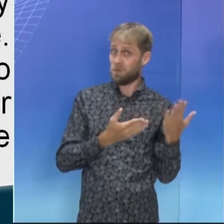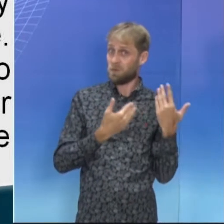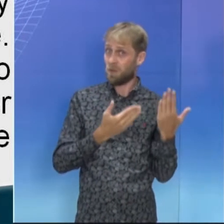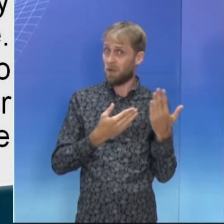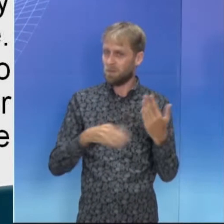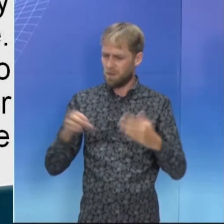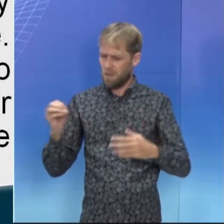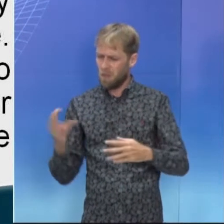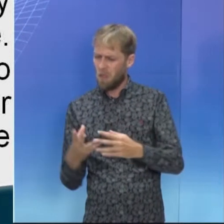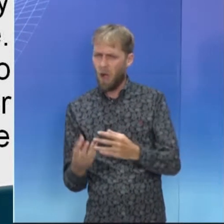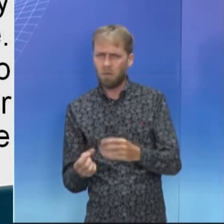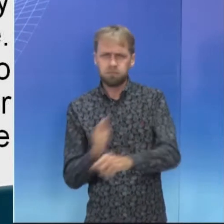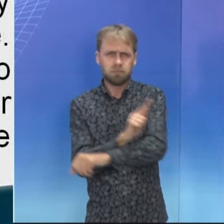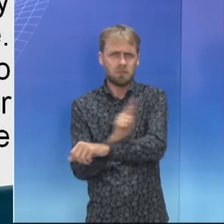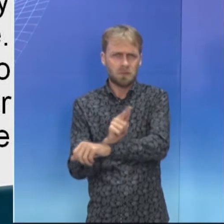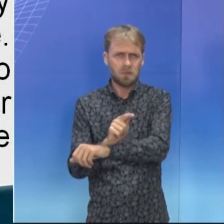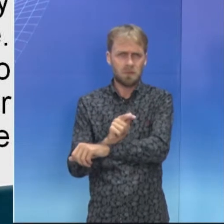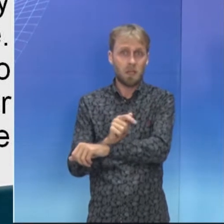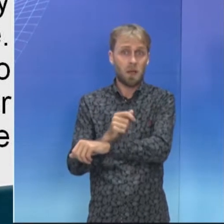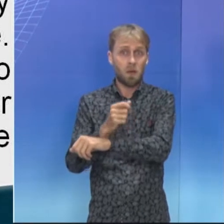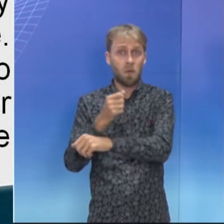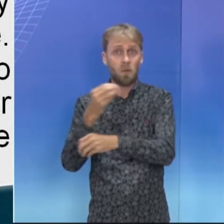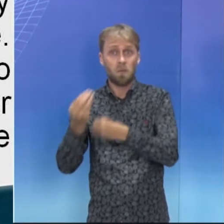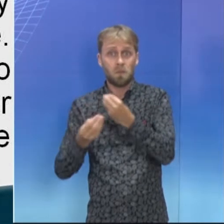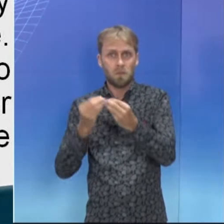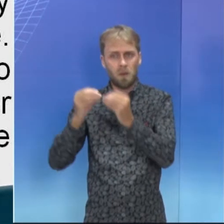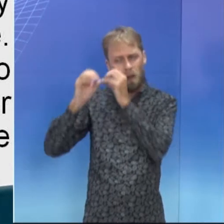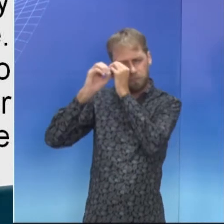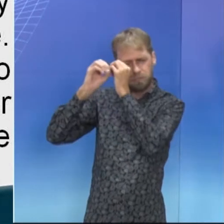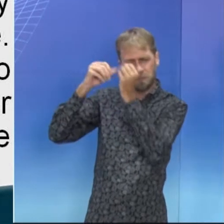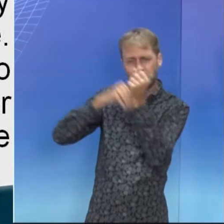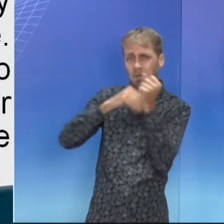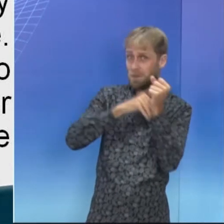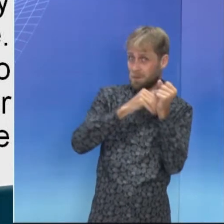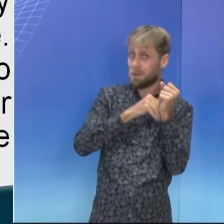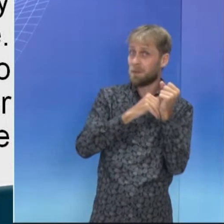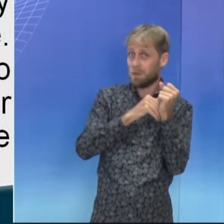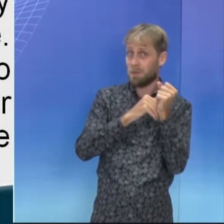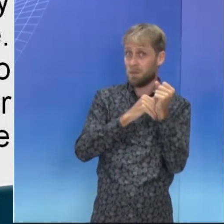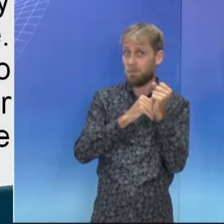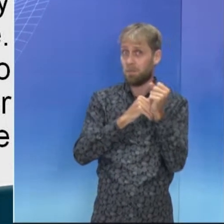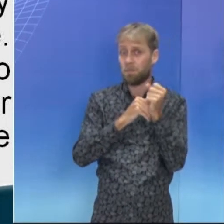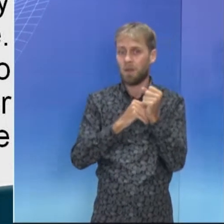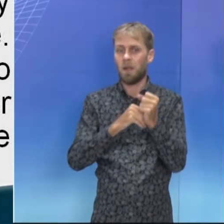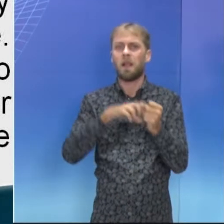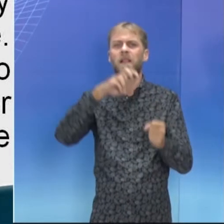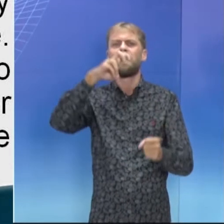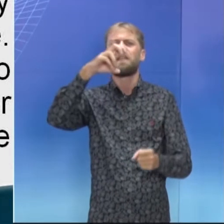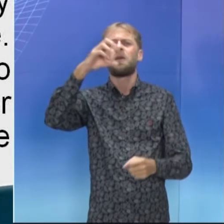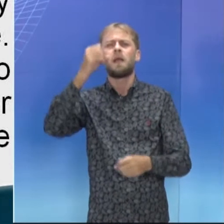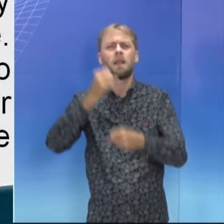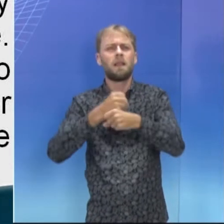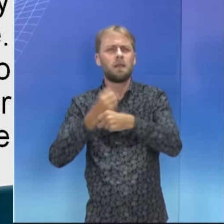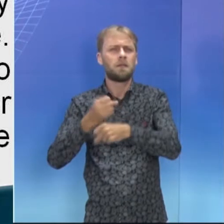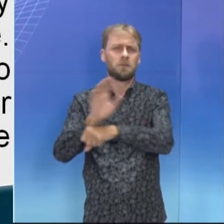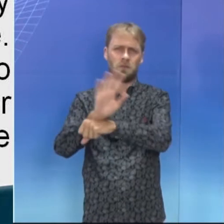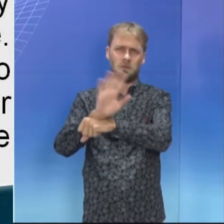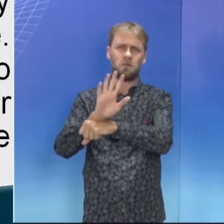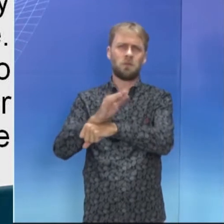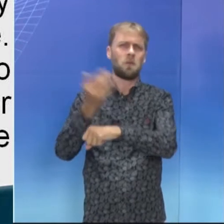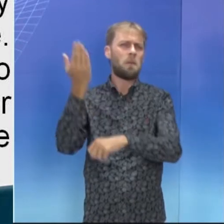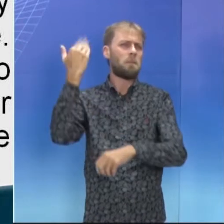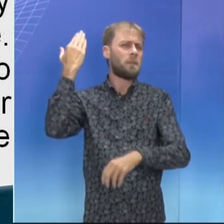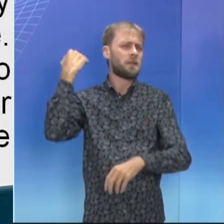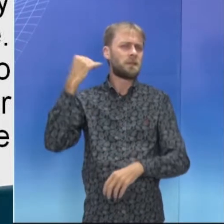generation of spies. In the 50 years since the first James Bond moved, created